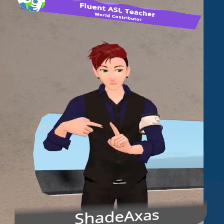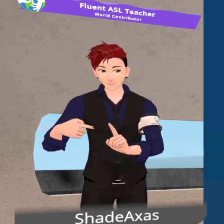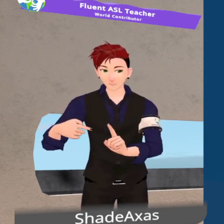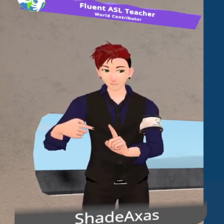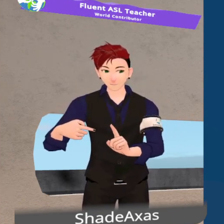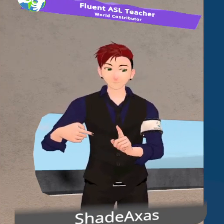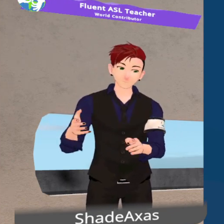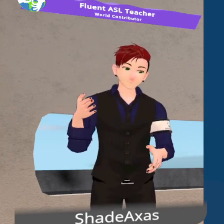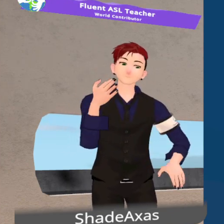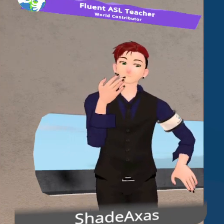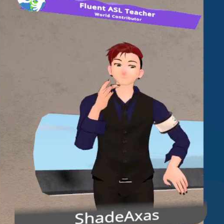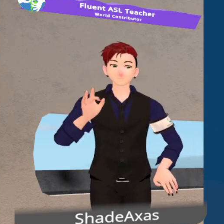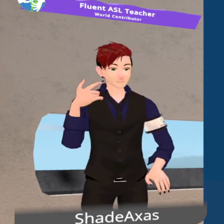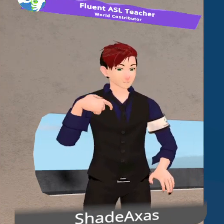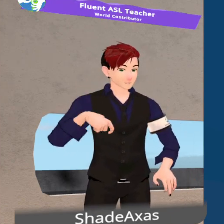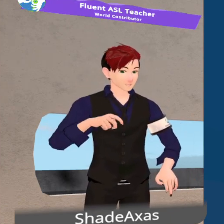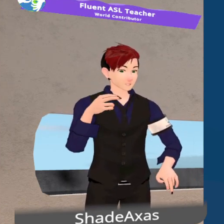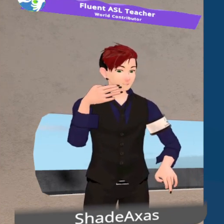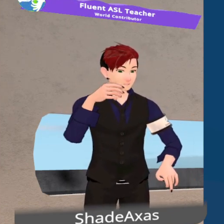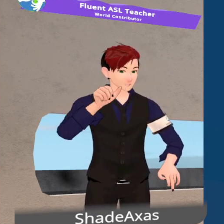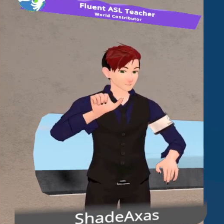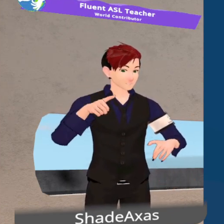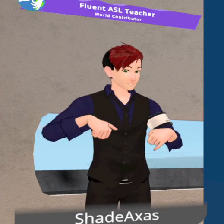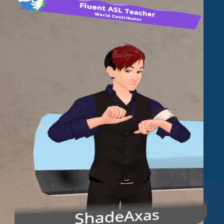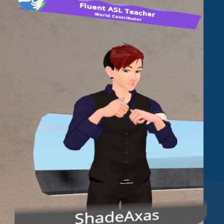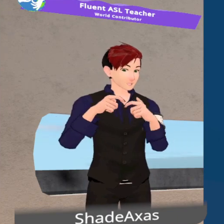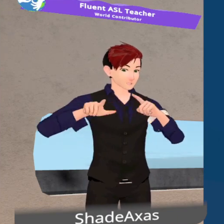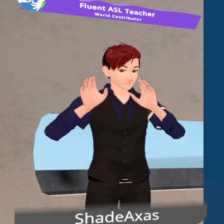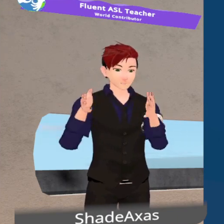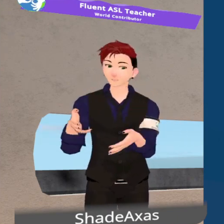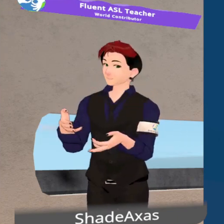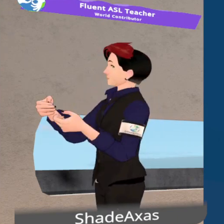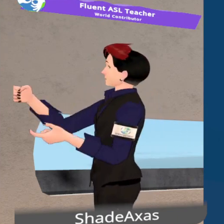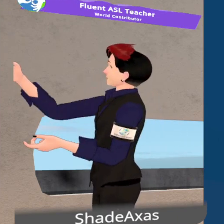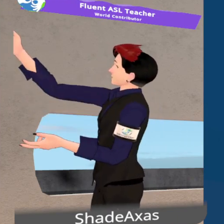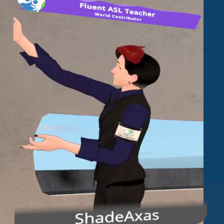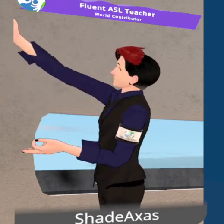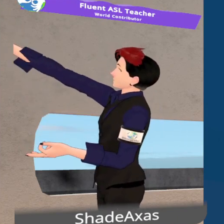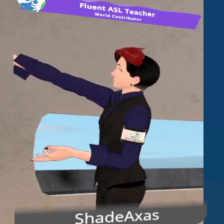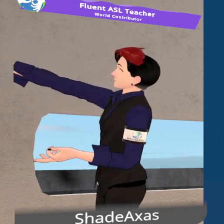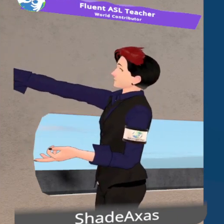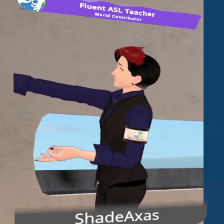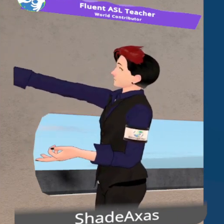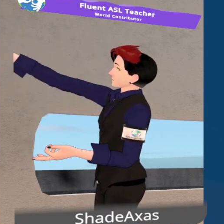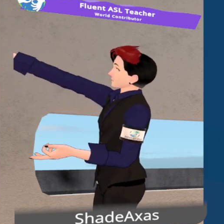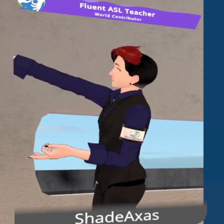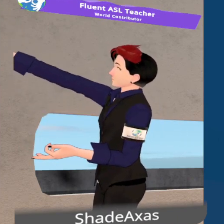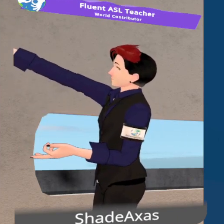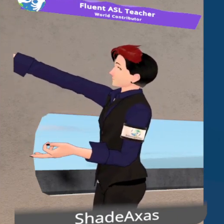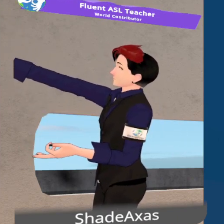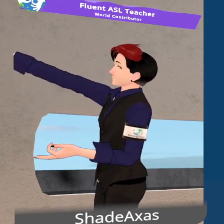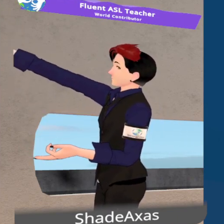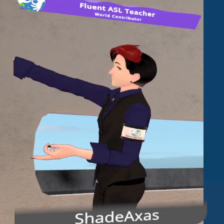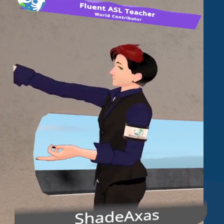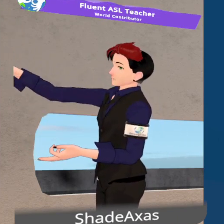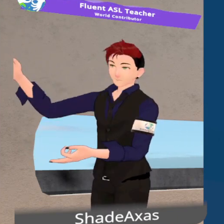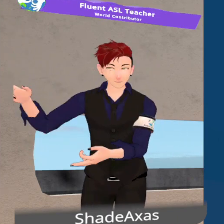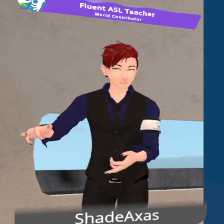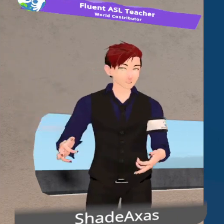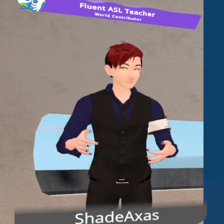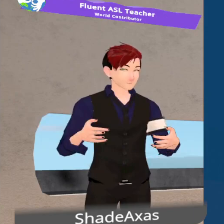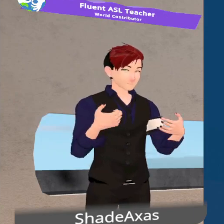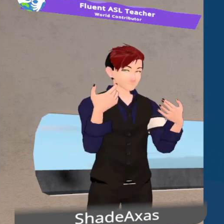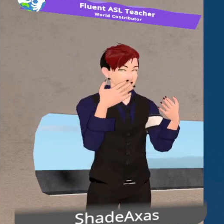teacher, what's the point? And luckily for us, Shaw has made this world with a nice little